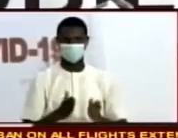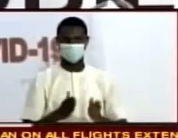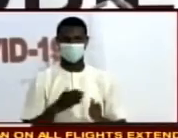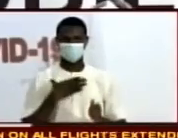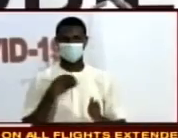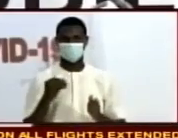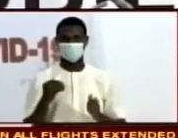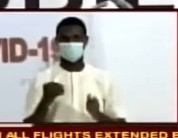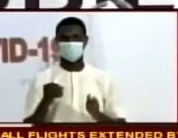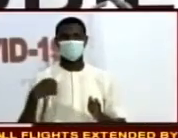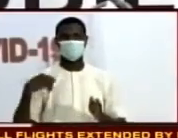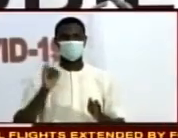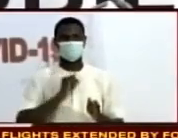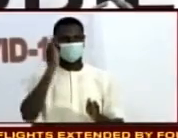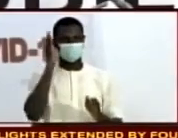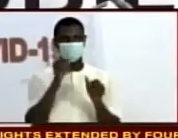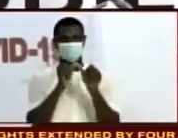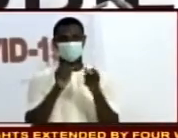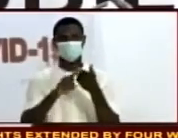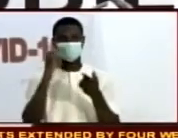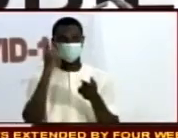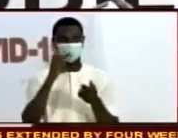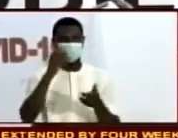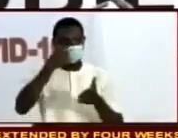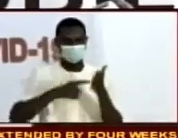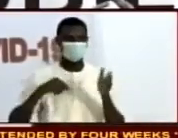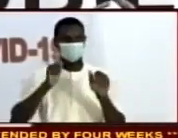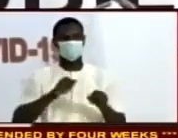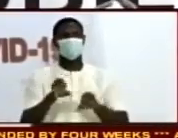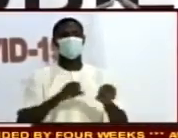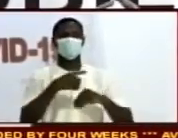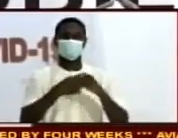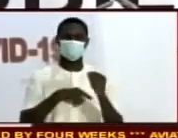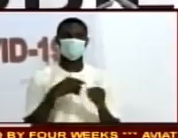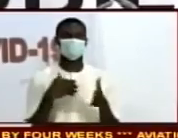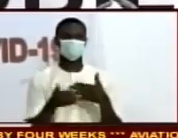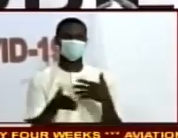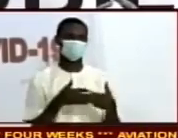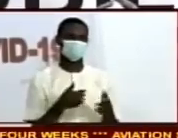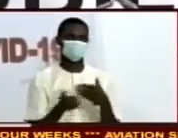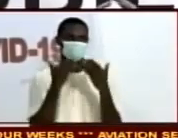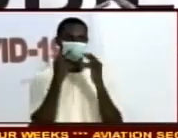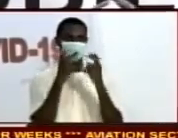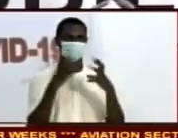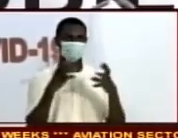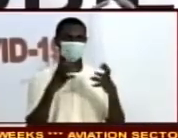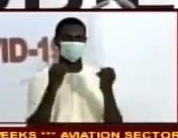I will continue to see what we can do about the matter. Thank you very much.